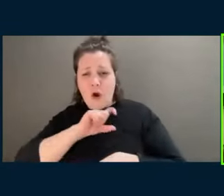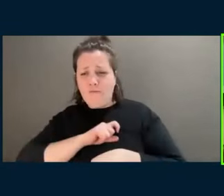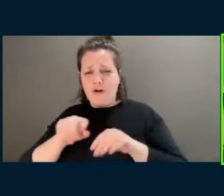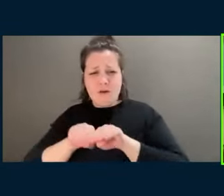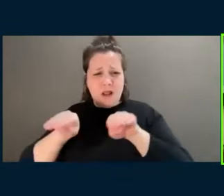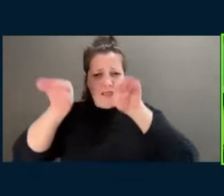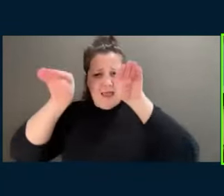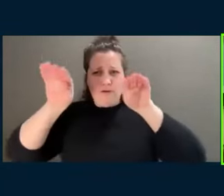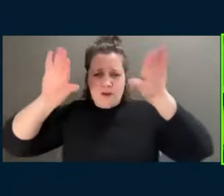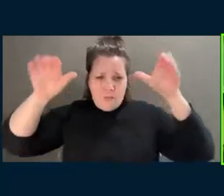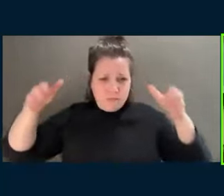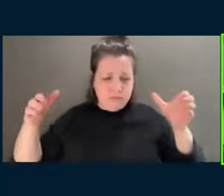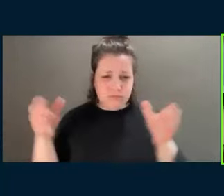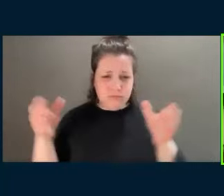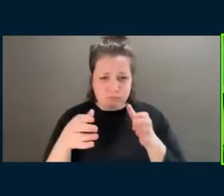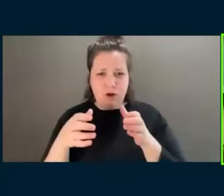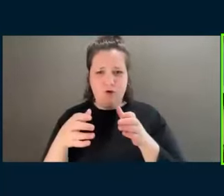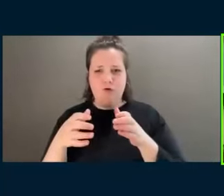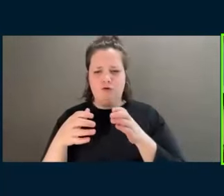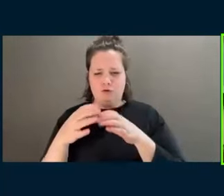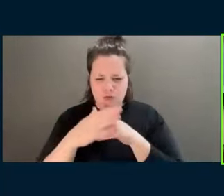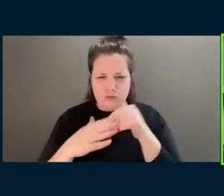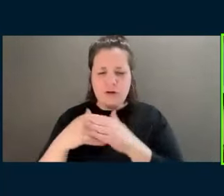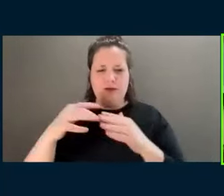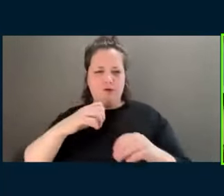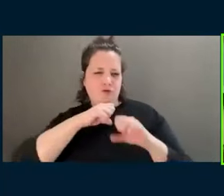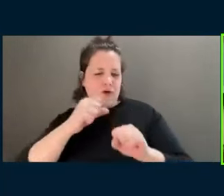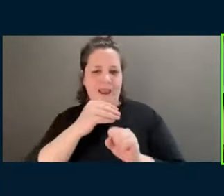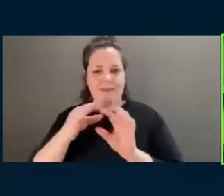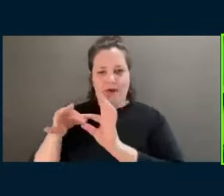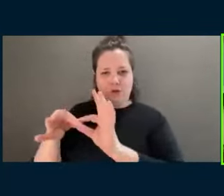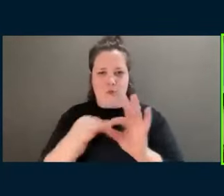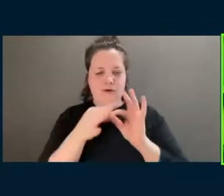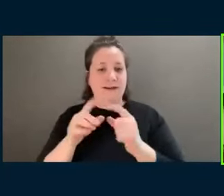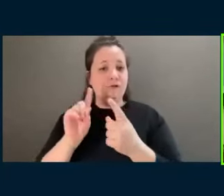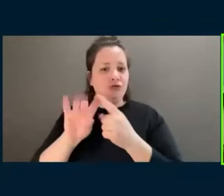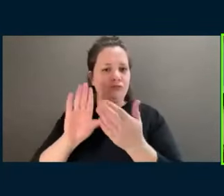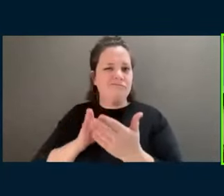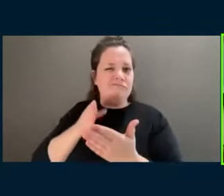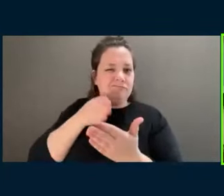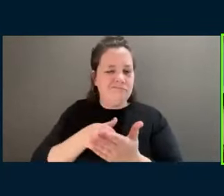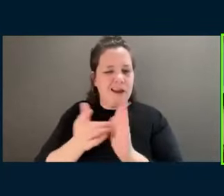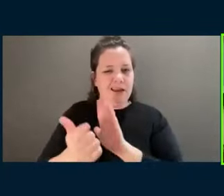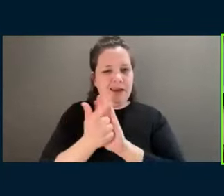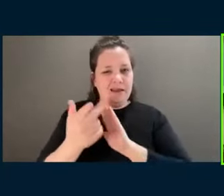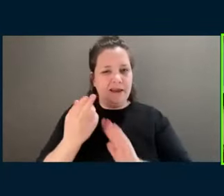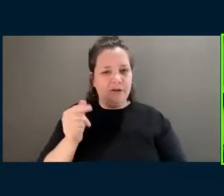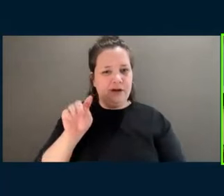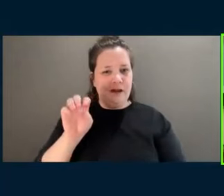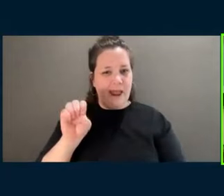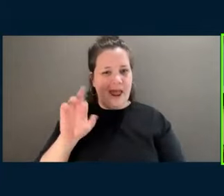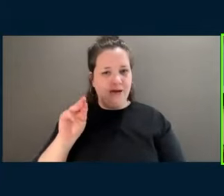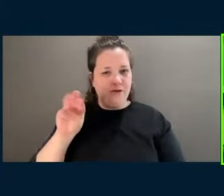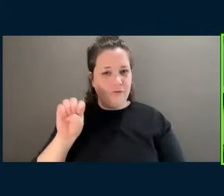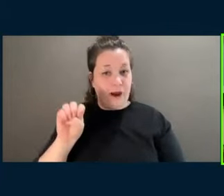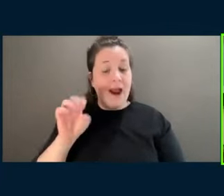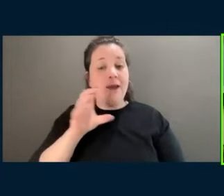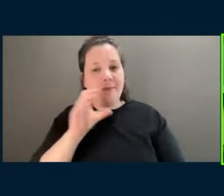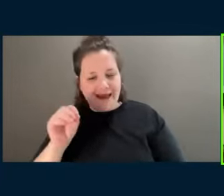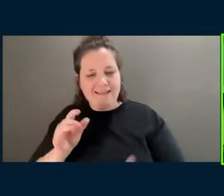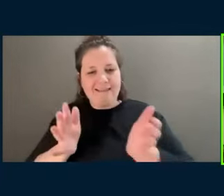build trust and strengthen coordination to combat unlawful acts of hate and improve hate crime reporting. To date,